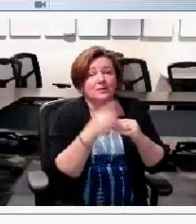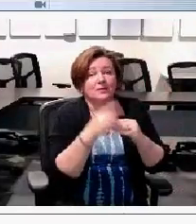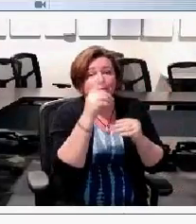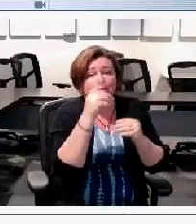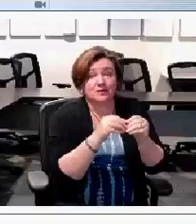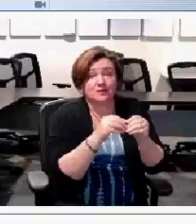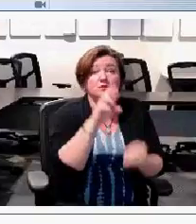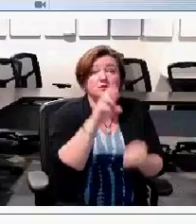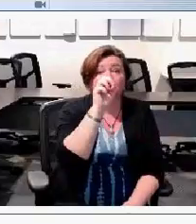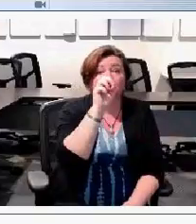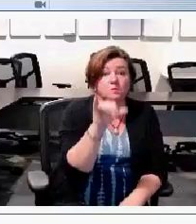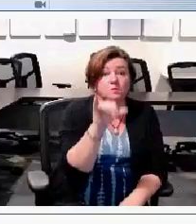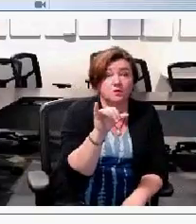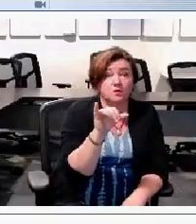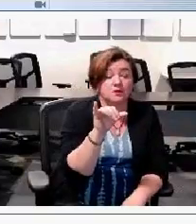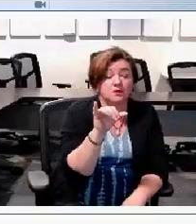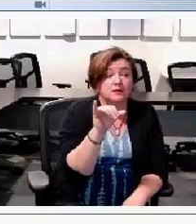is Ray